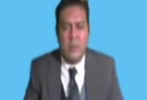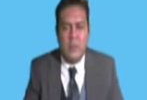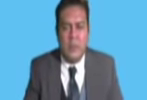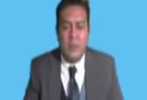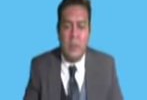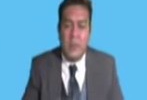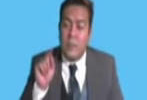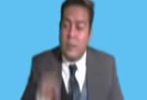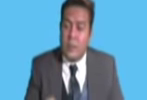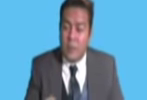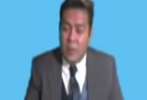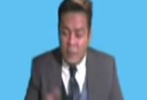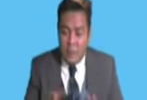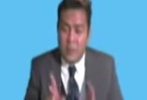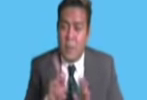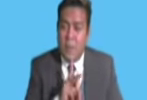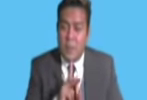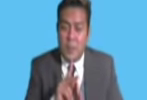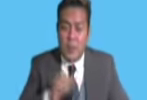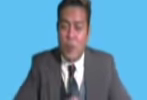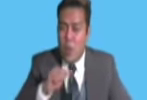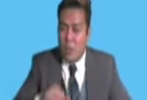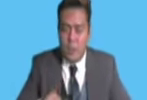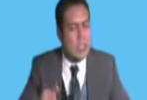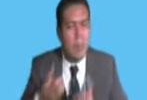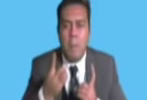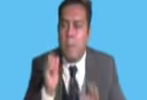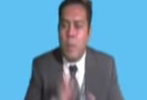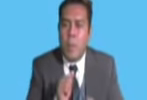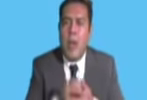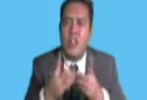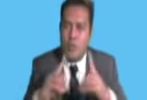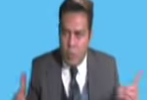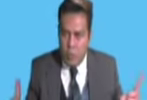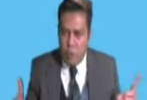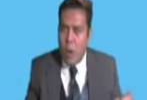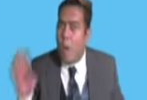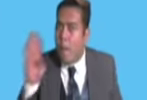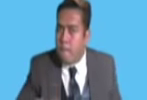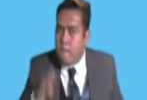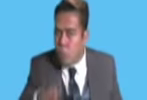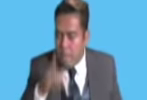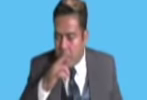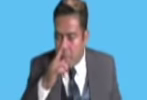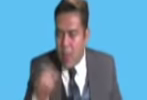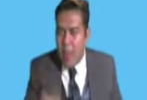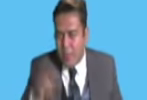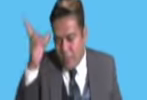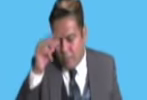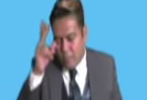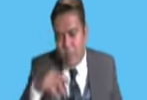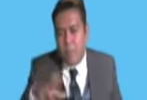This present scholarship policy is discriminatory towards the poor and the indigenous